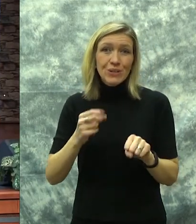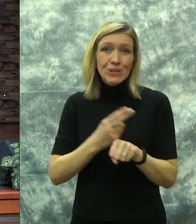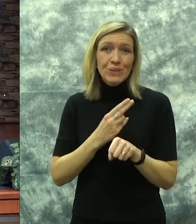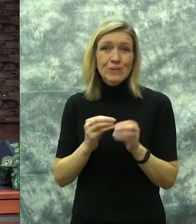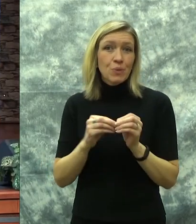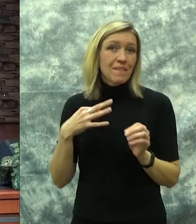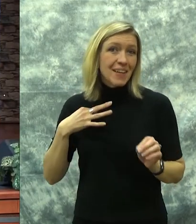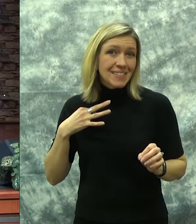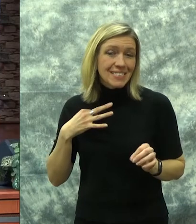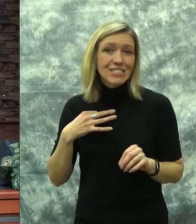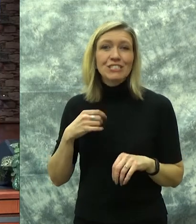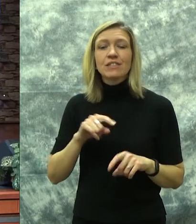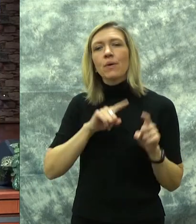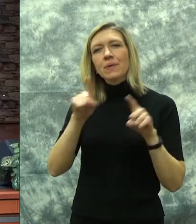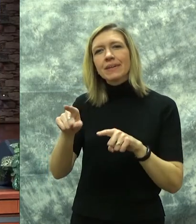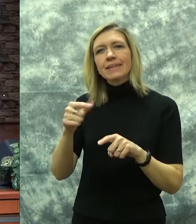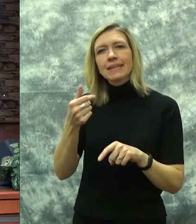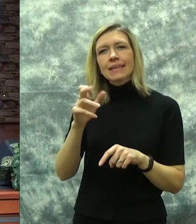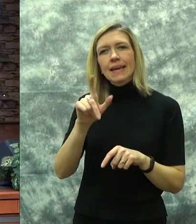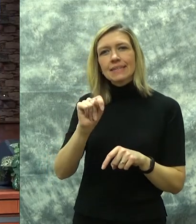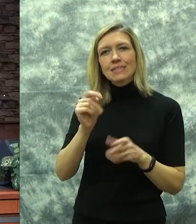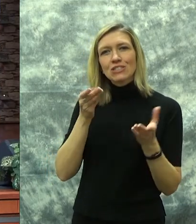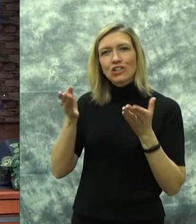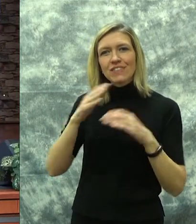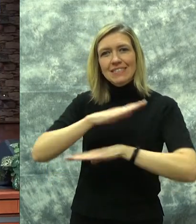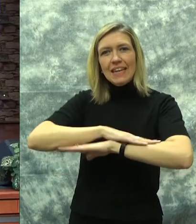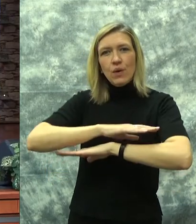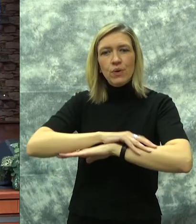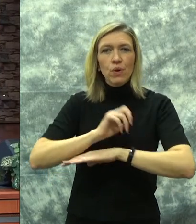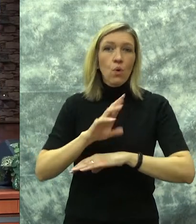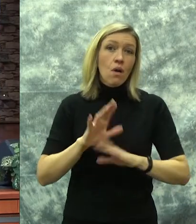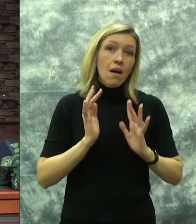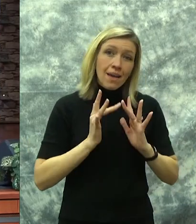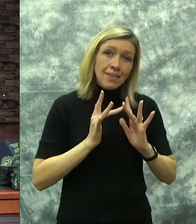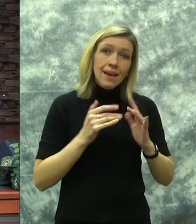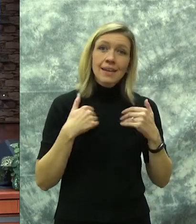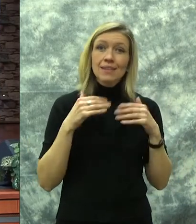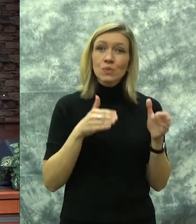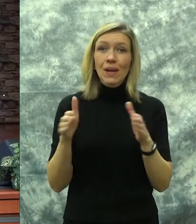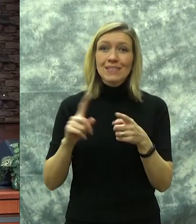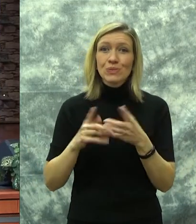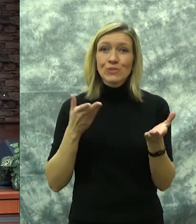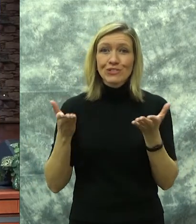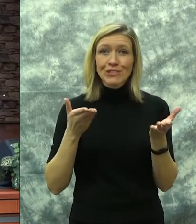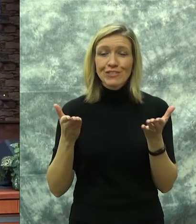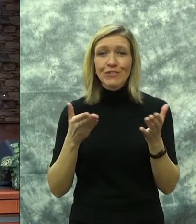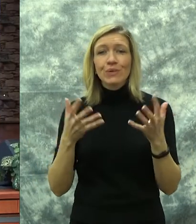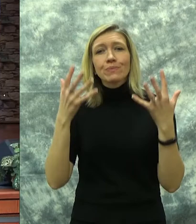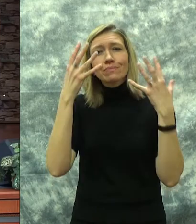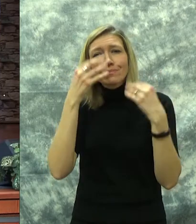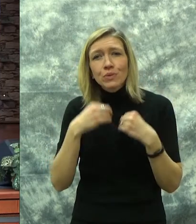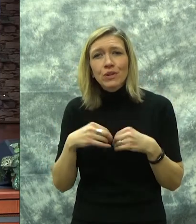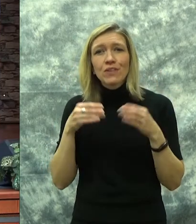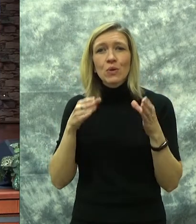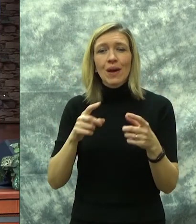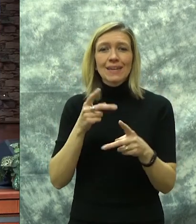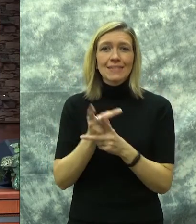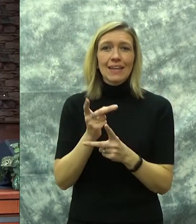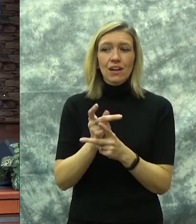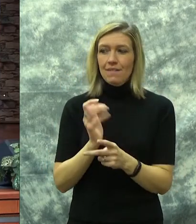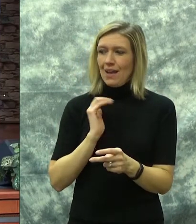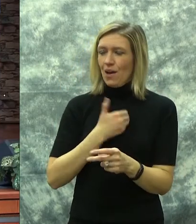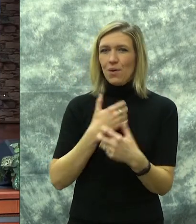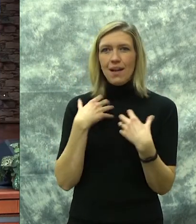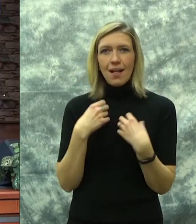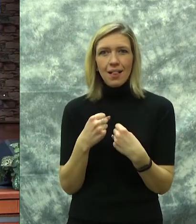home, go online. We'll figure out ways, whether you're here in person or not, to serve. And what a wonderful way to take care of our health and well-being by volunteering